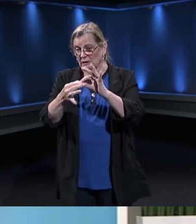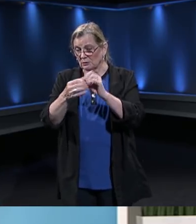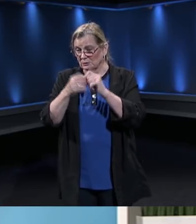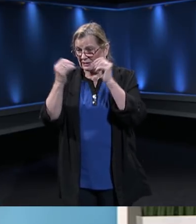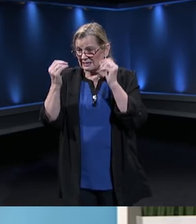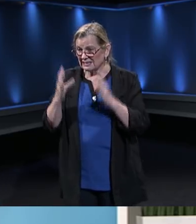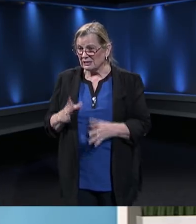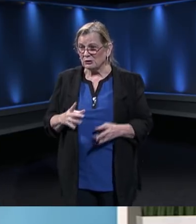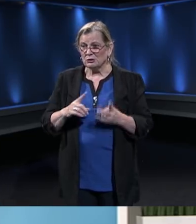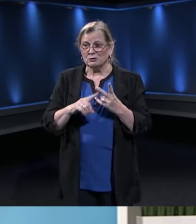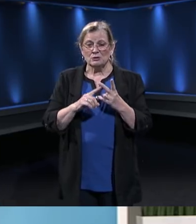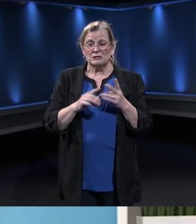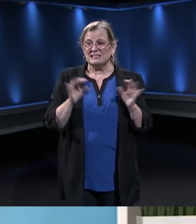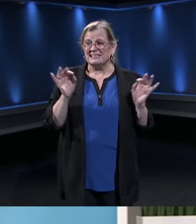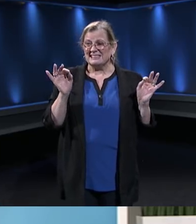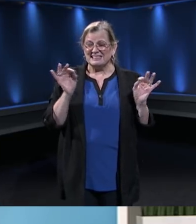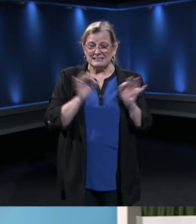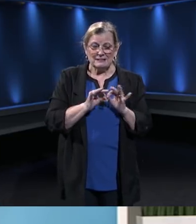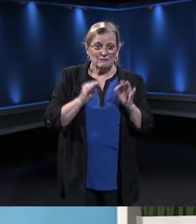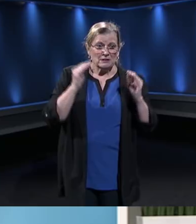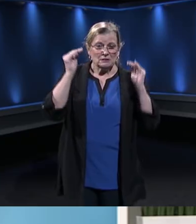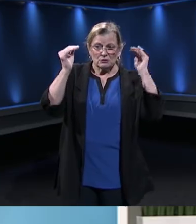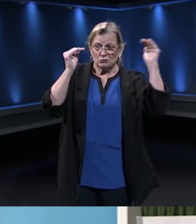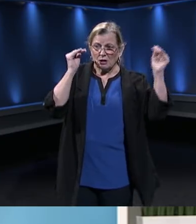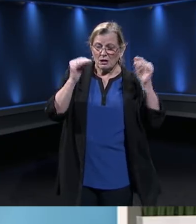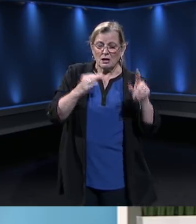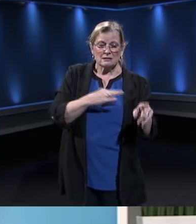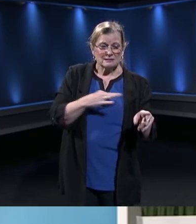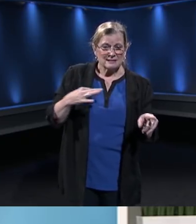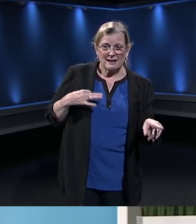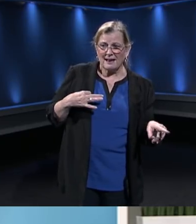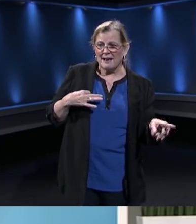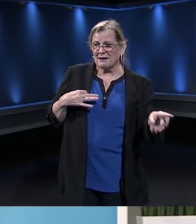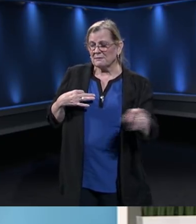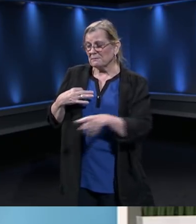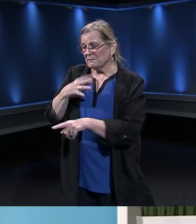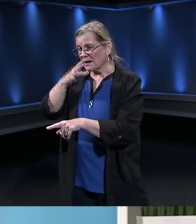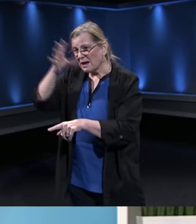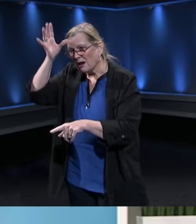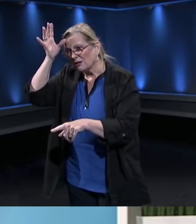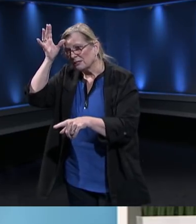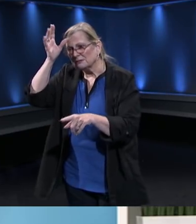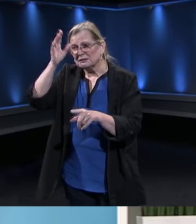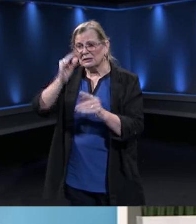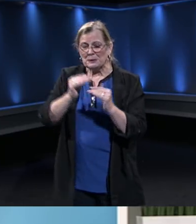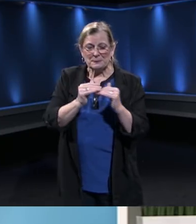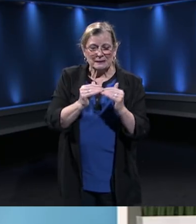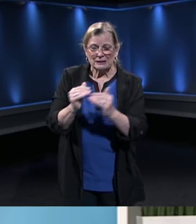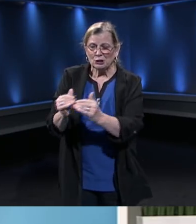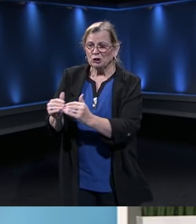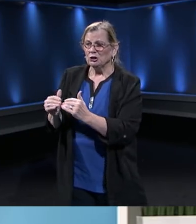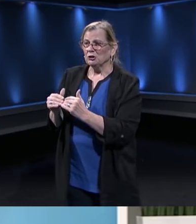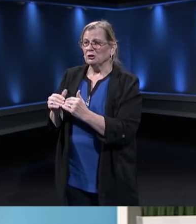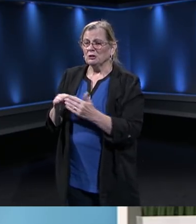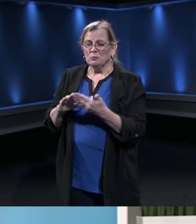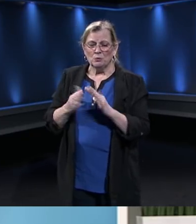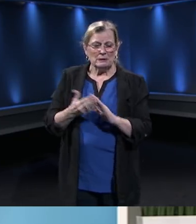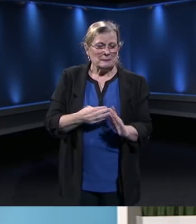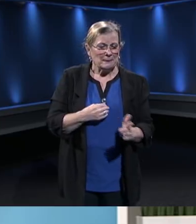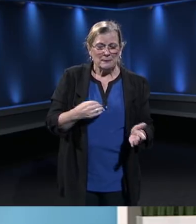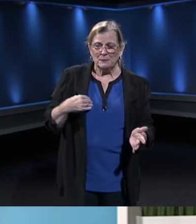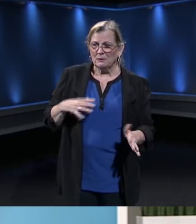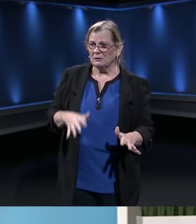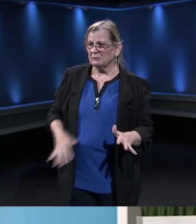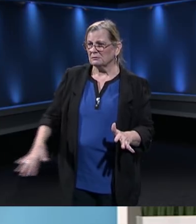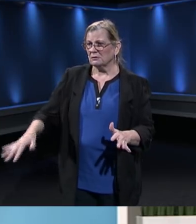people at school, school staff, with their parents, with peers, with people in the community. So as it relates to the school, the